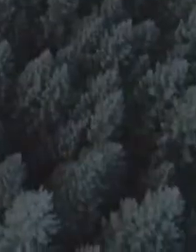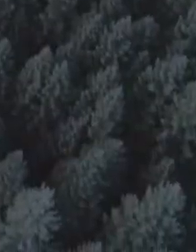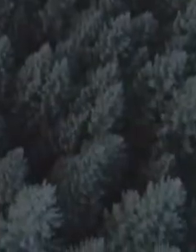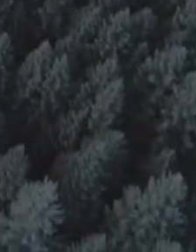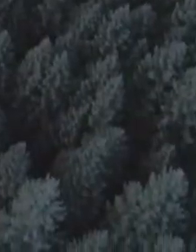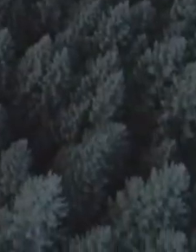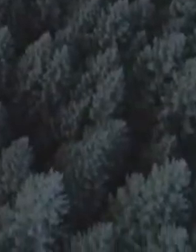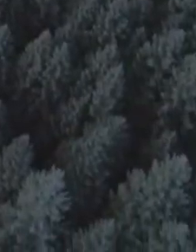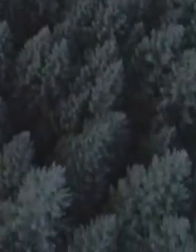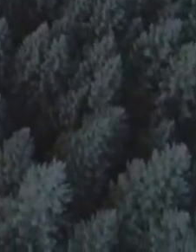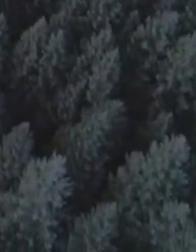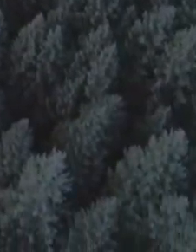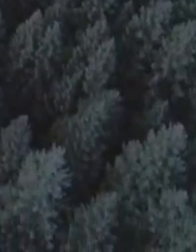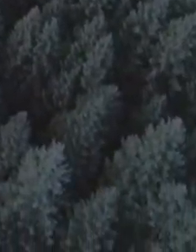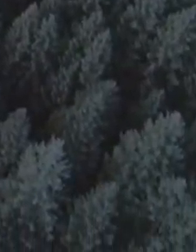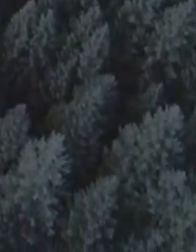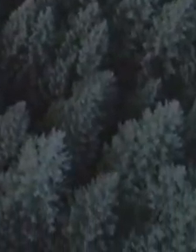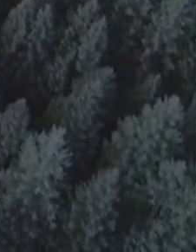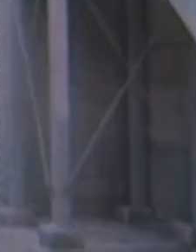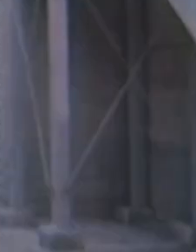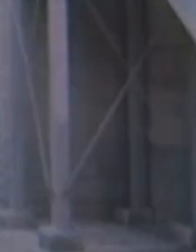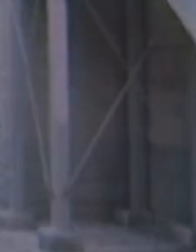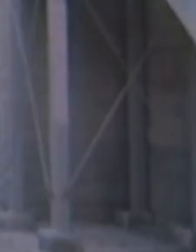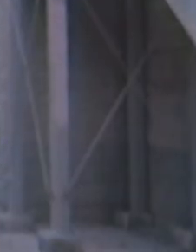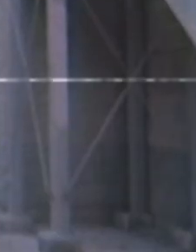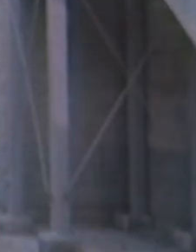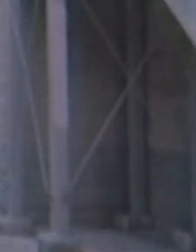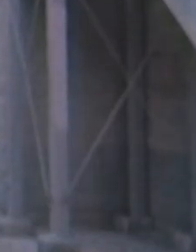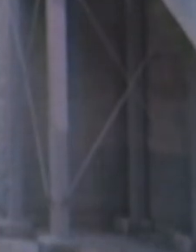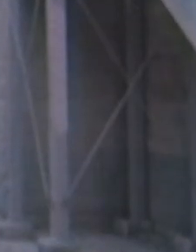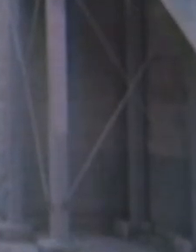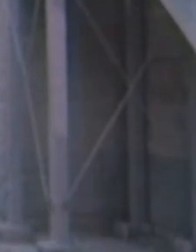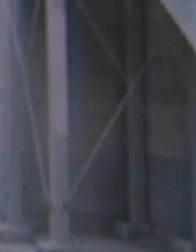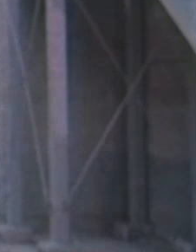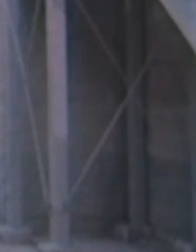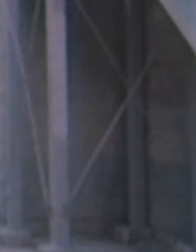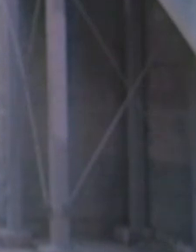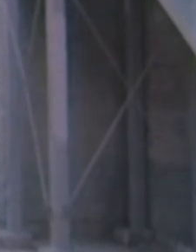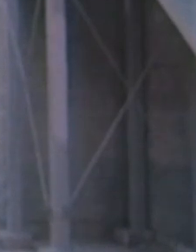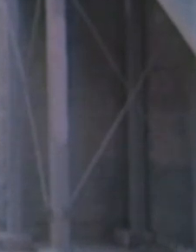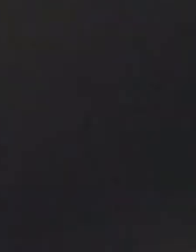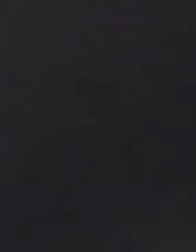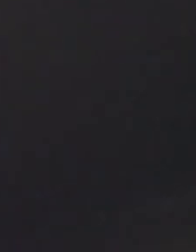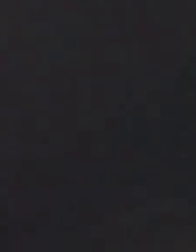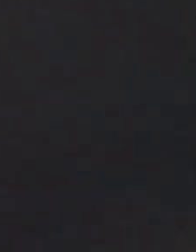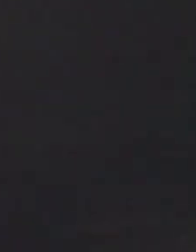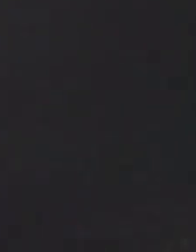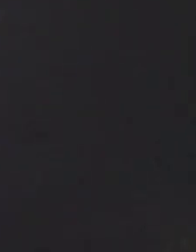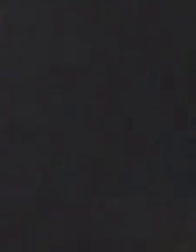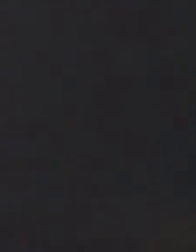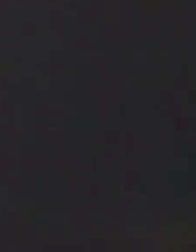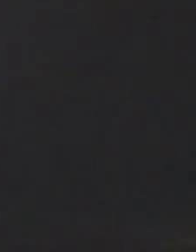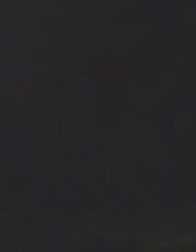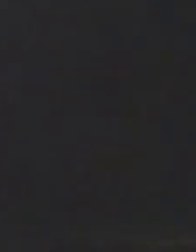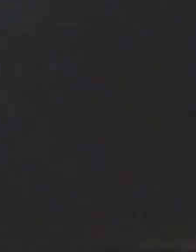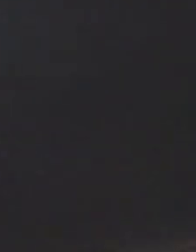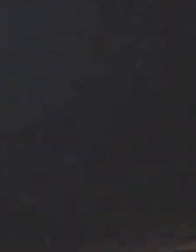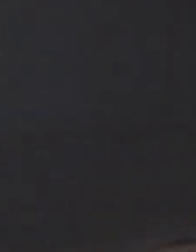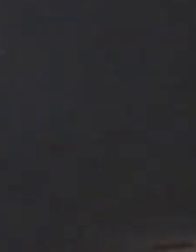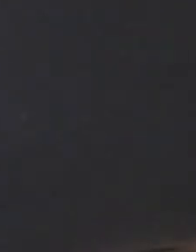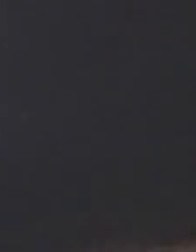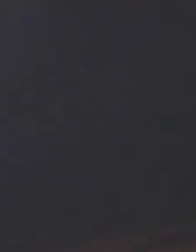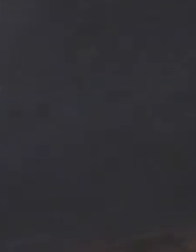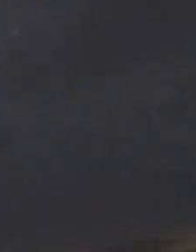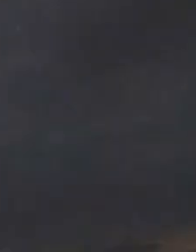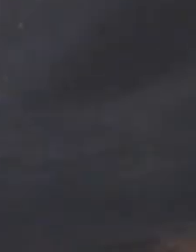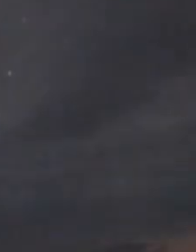the cedars and shakes the wilderness, and he says, you matter to me. Before the galaxies were born,